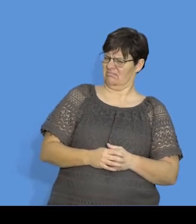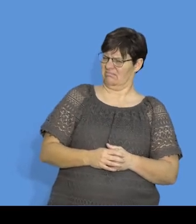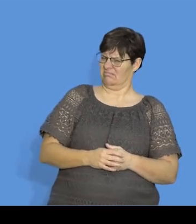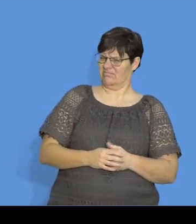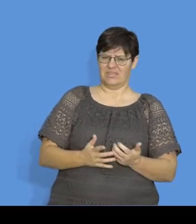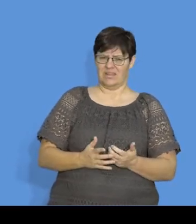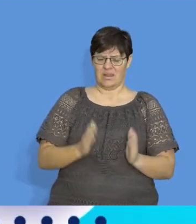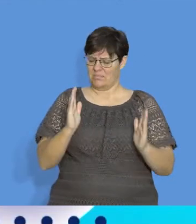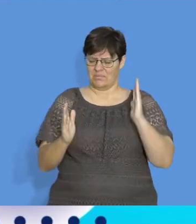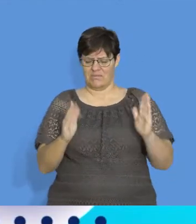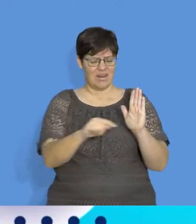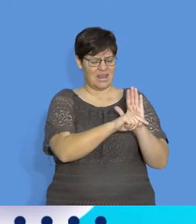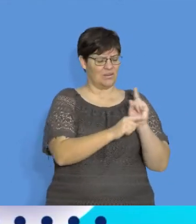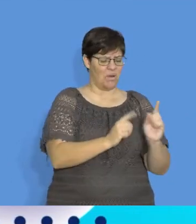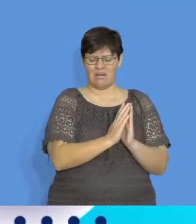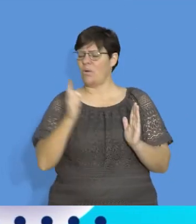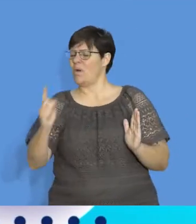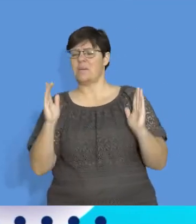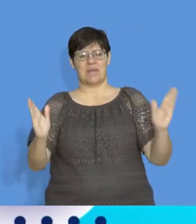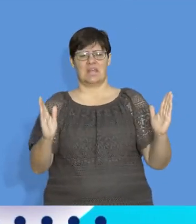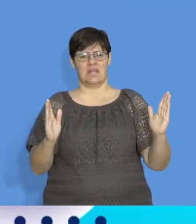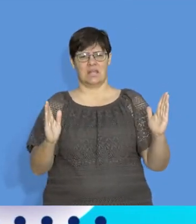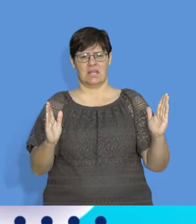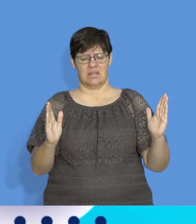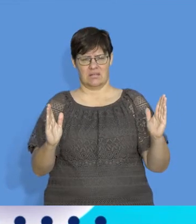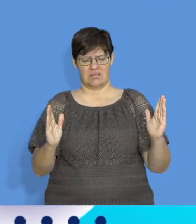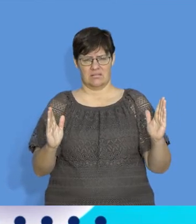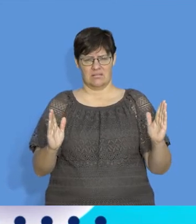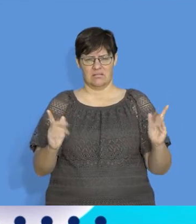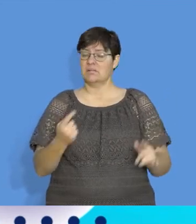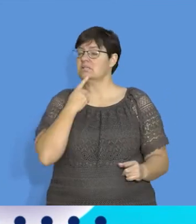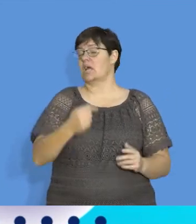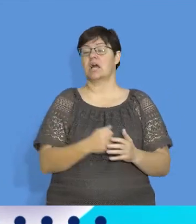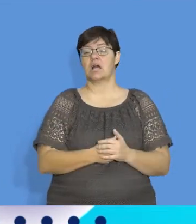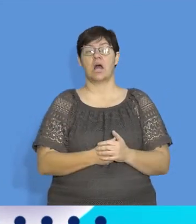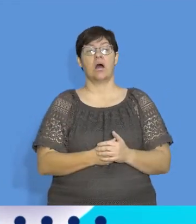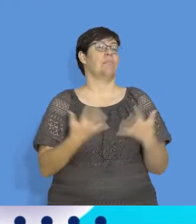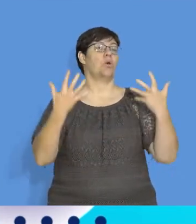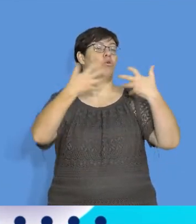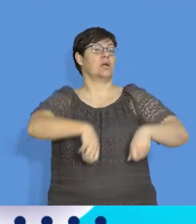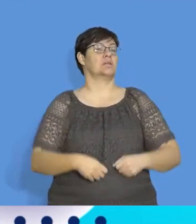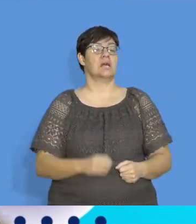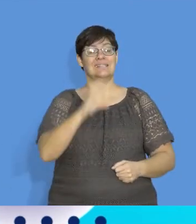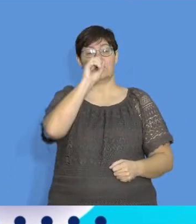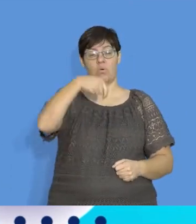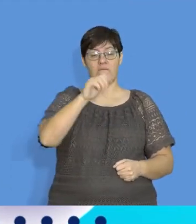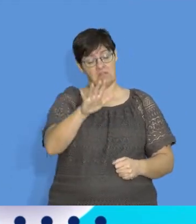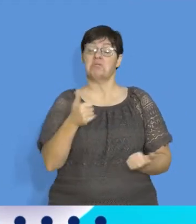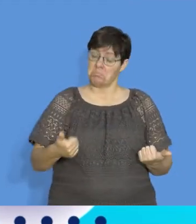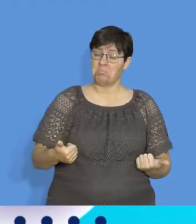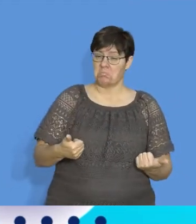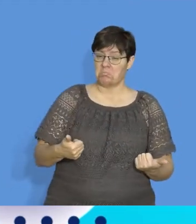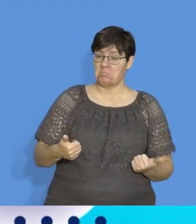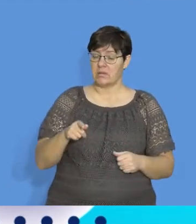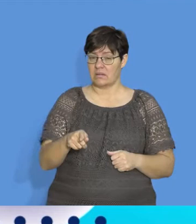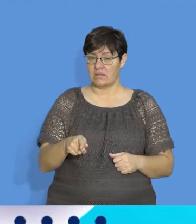does not make sense. Because correlation is between -1 and 1. If someone comes and says correlation